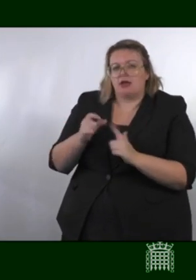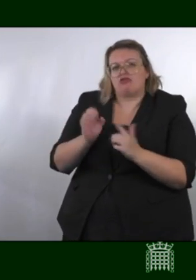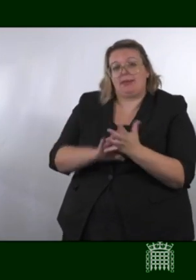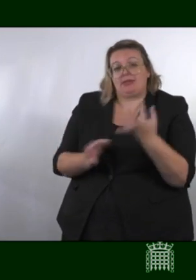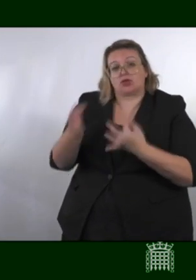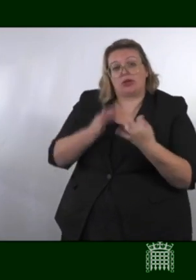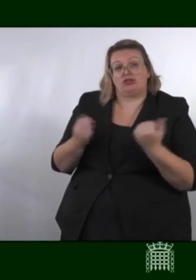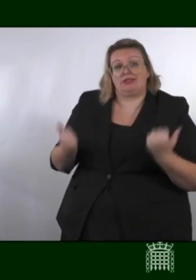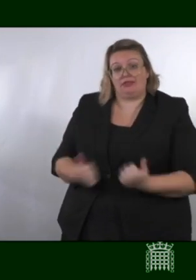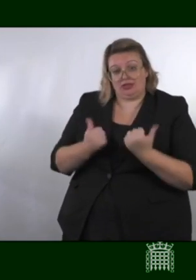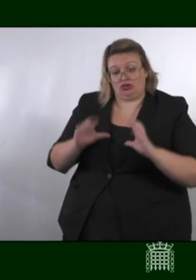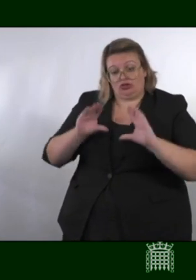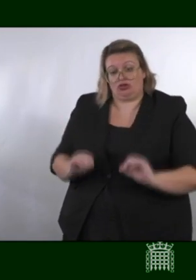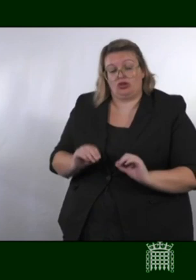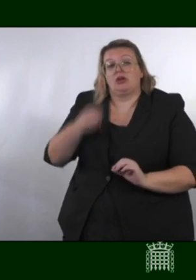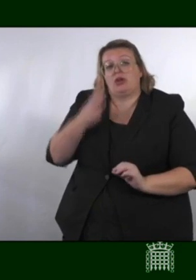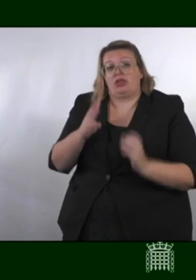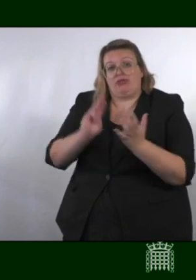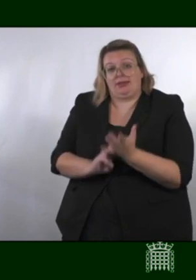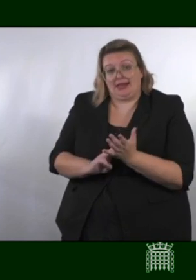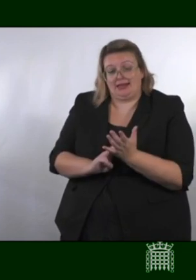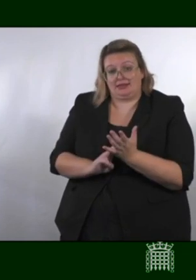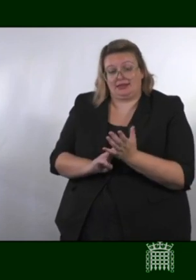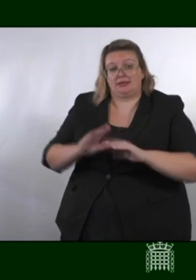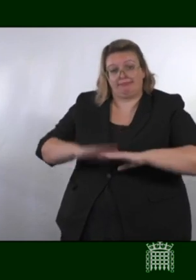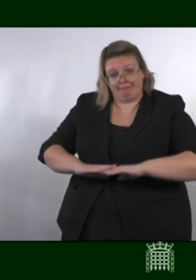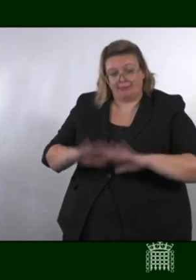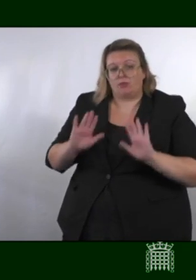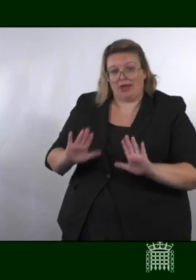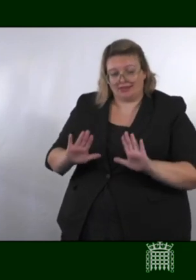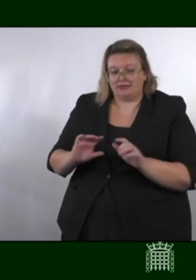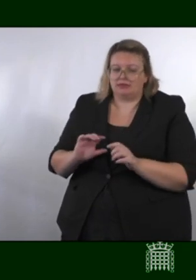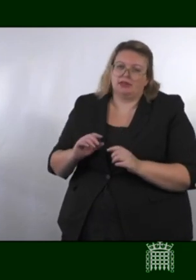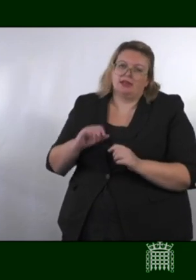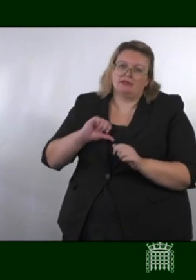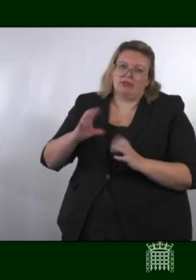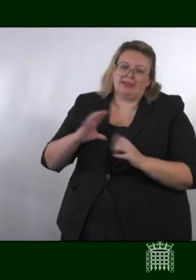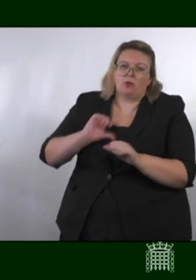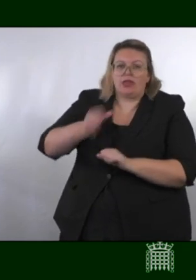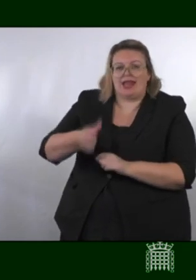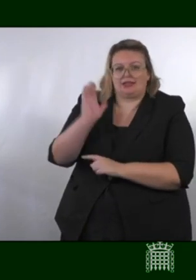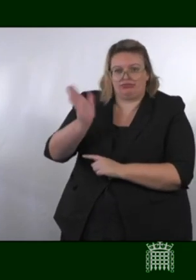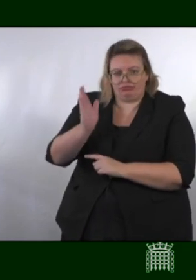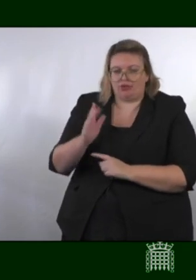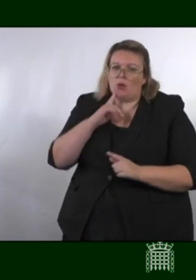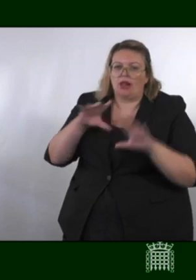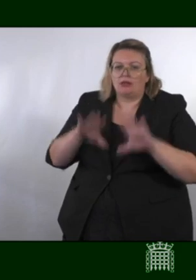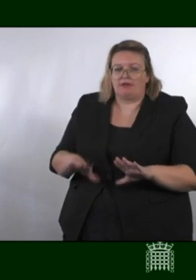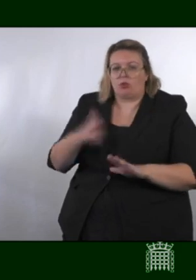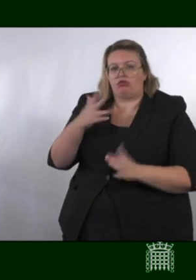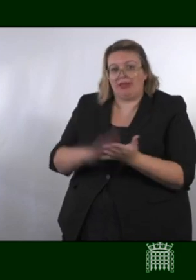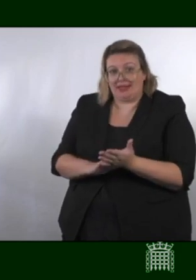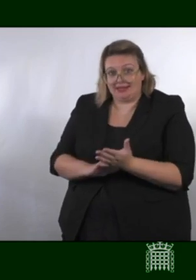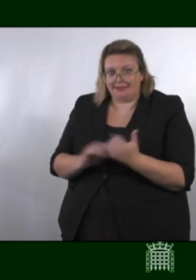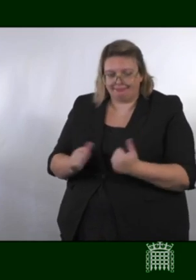members participating in this item of business and the safe arrival of those participating in the next, I'm suspending the House for 3 minutes.